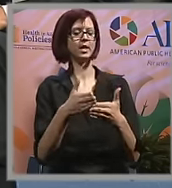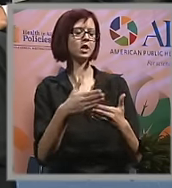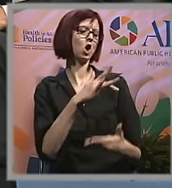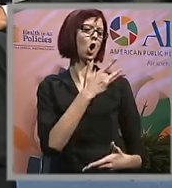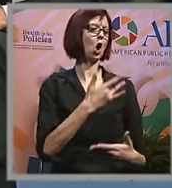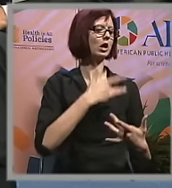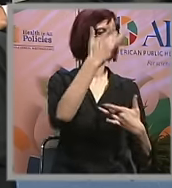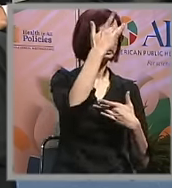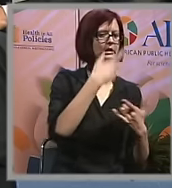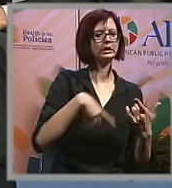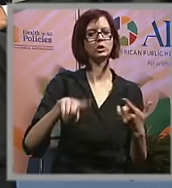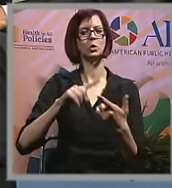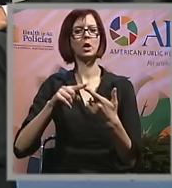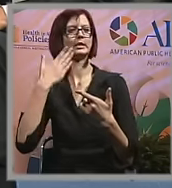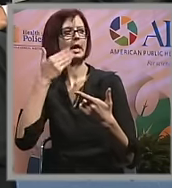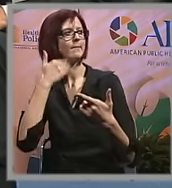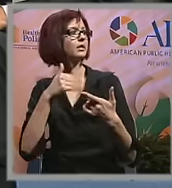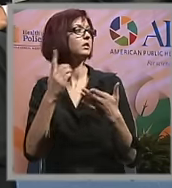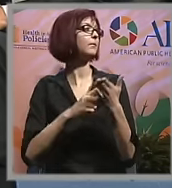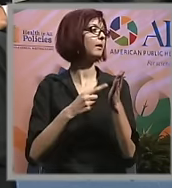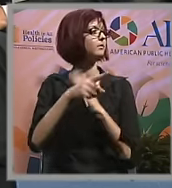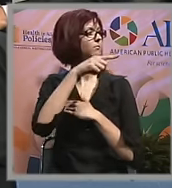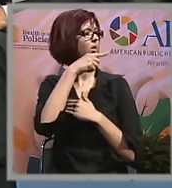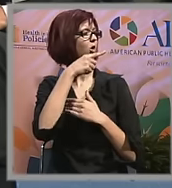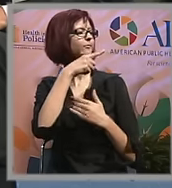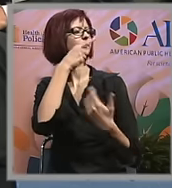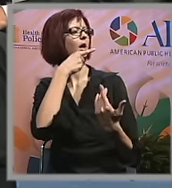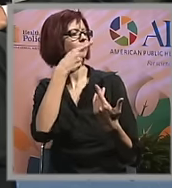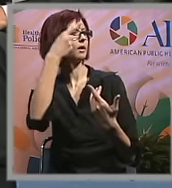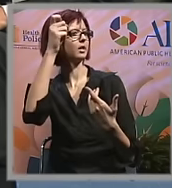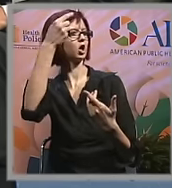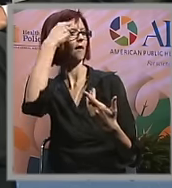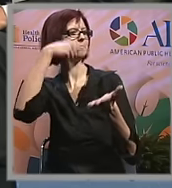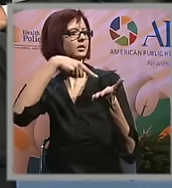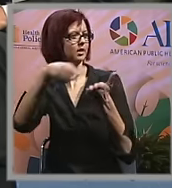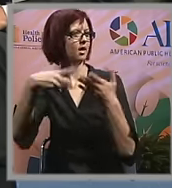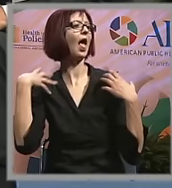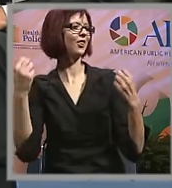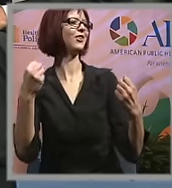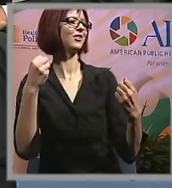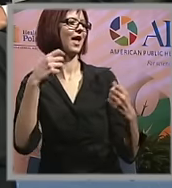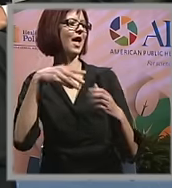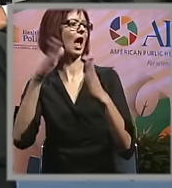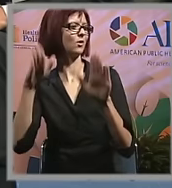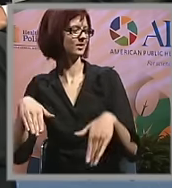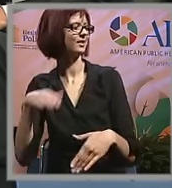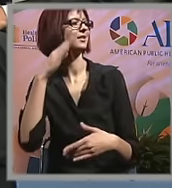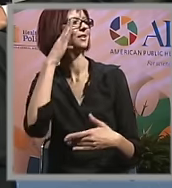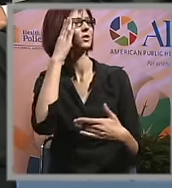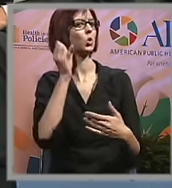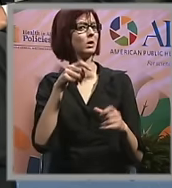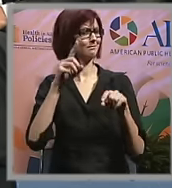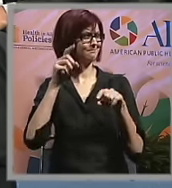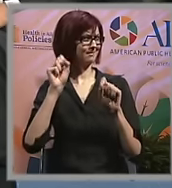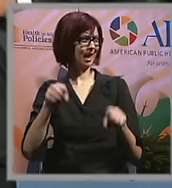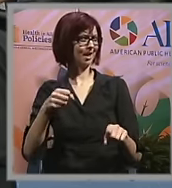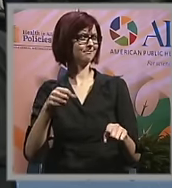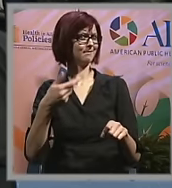or sometimes between health and housing can sometimes have counterintuitive or unintended